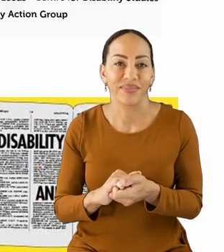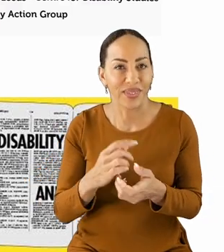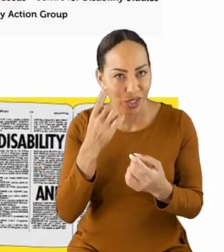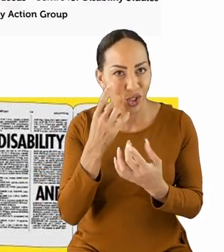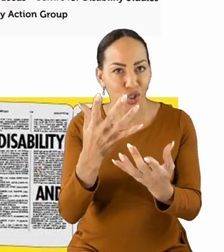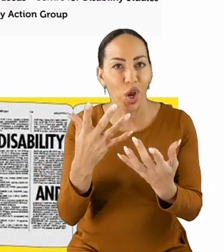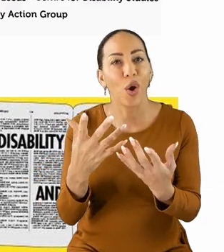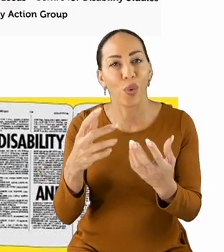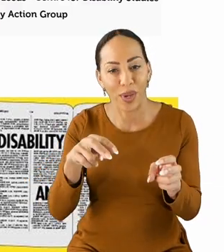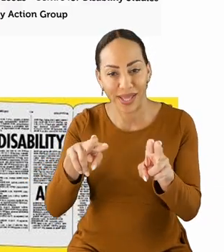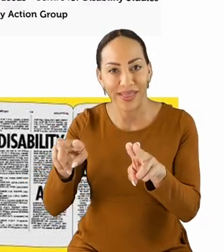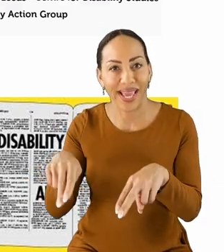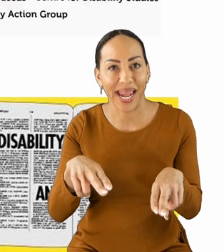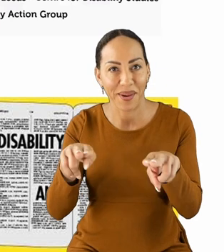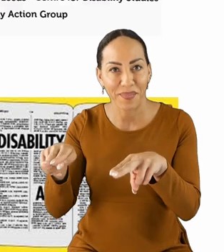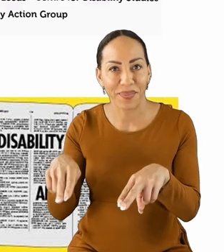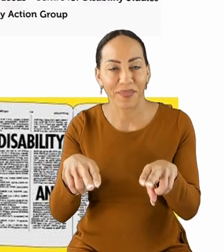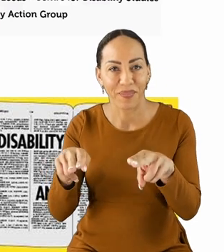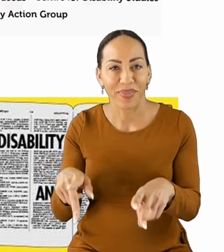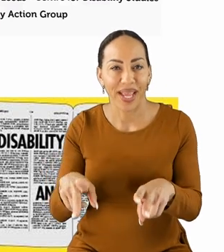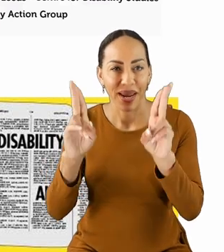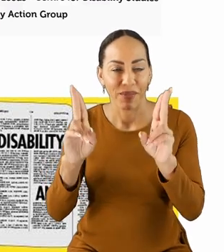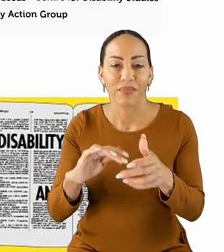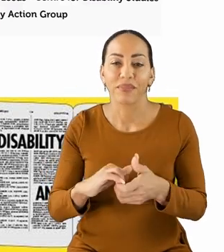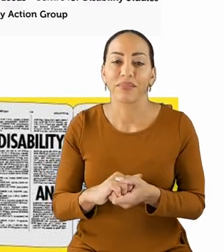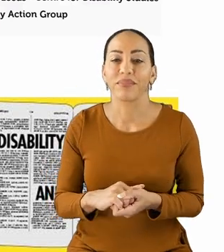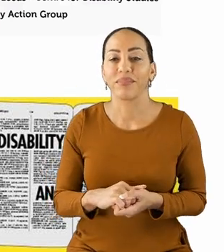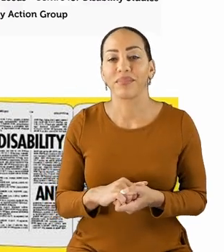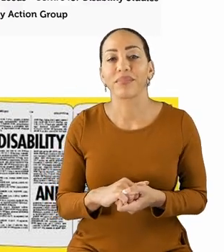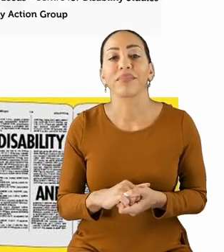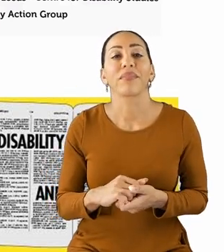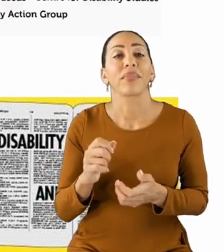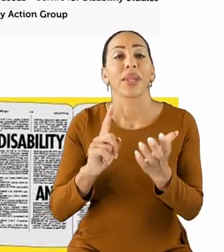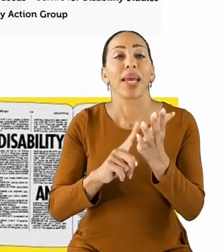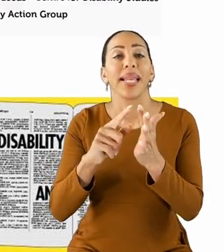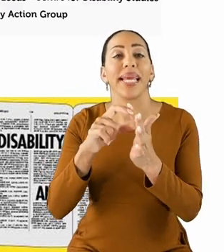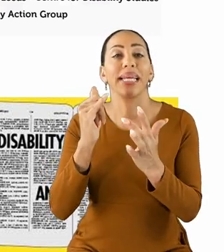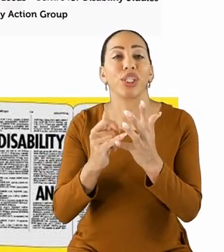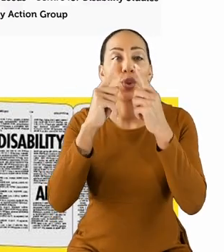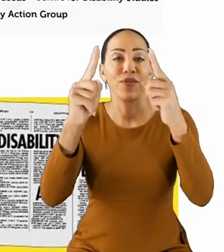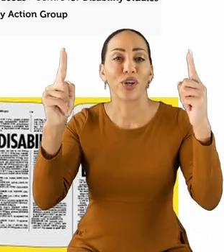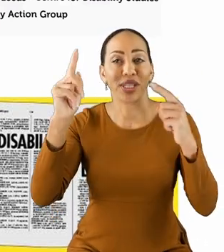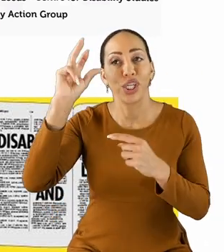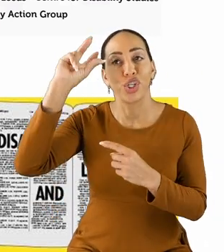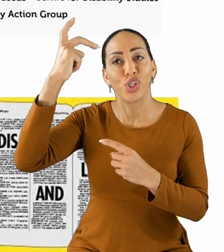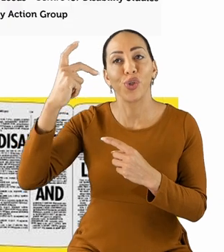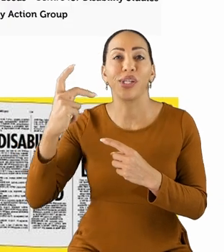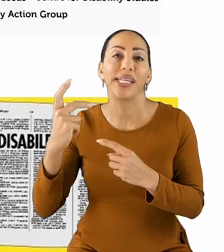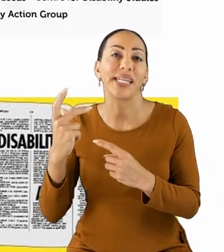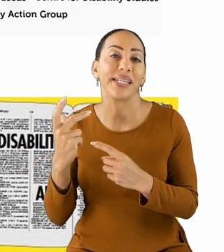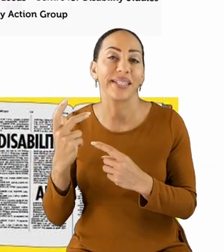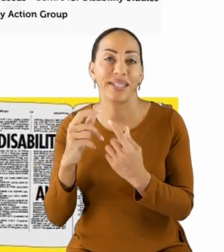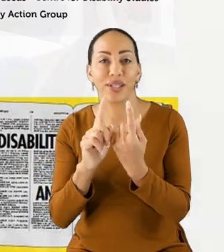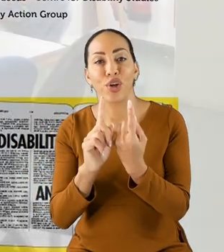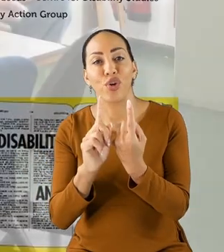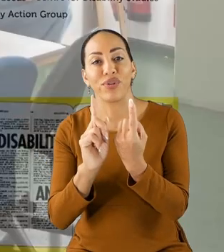we're losing some of the screen, Paul, to show this next clip. which is a piece of work that students at